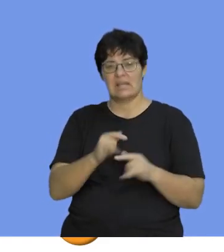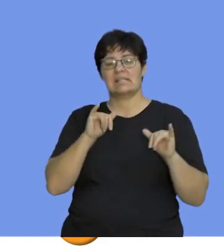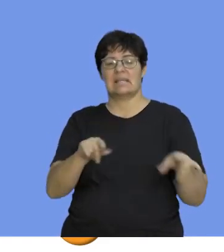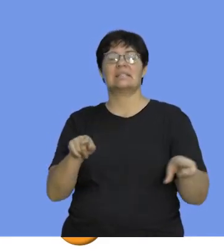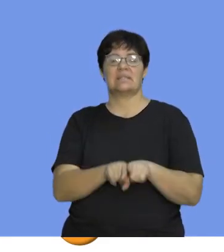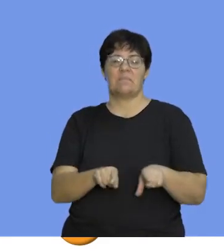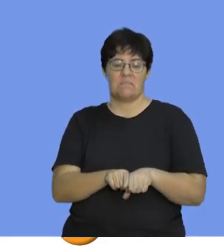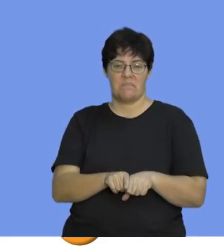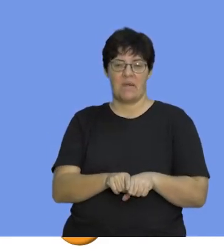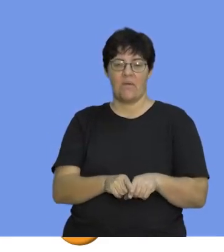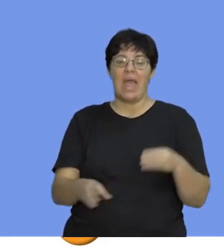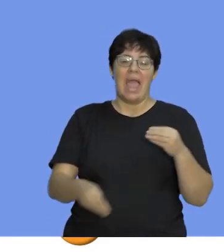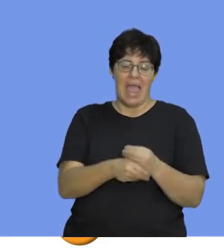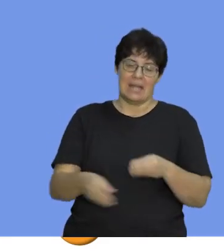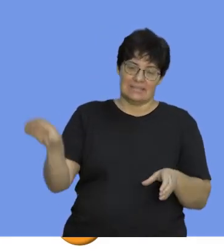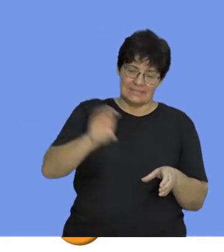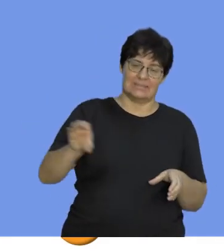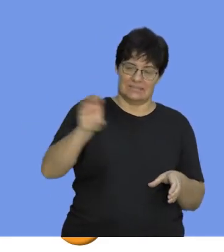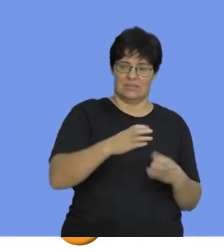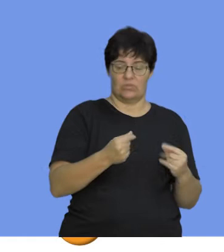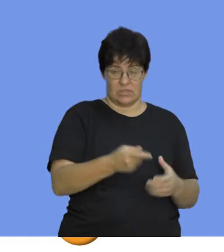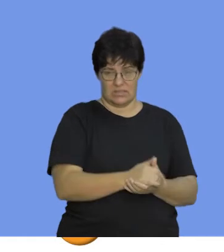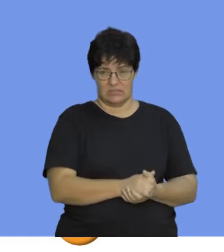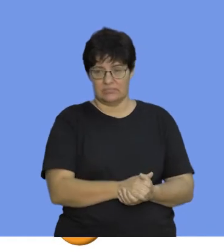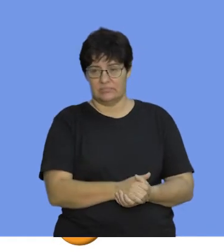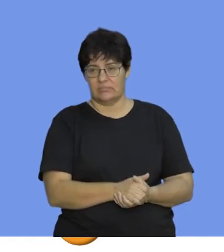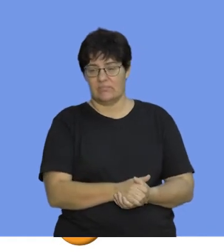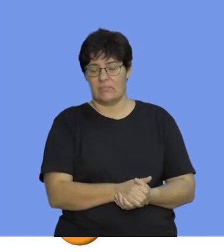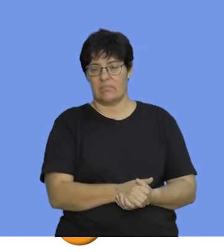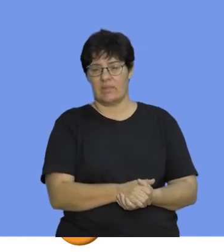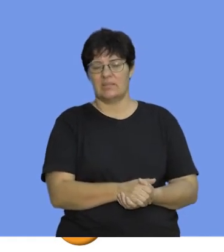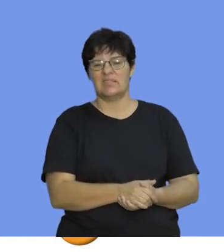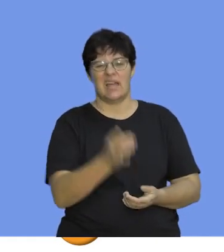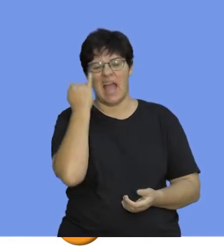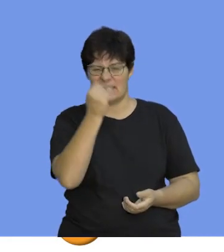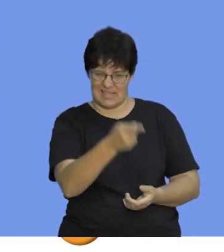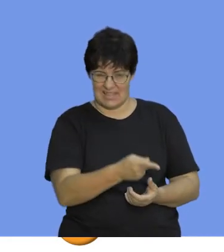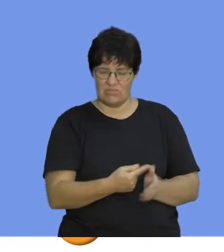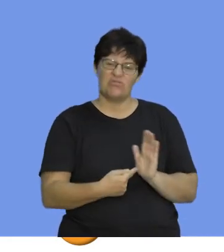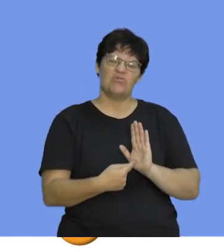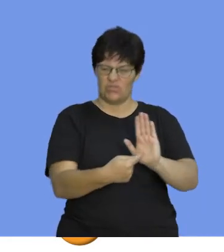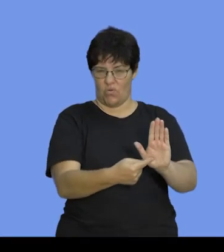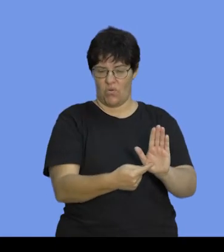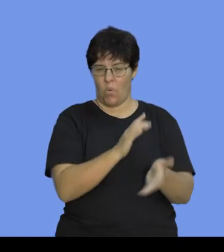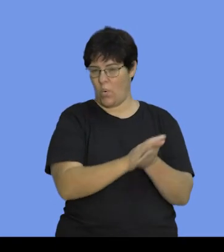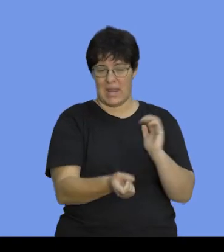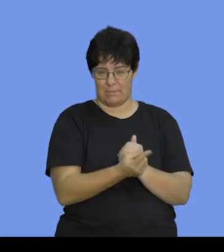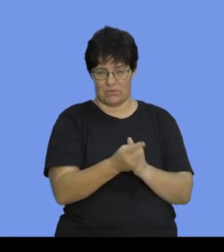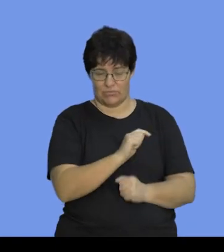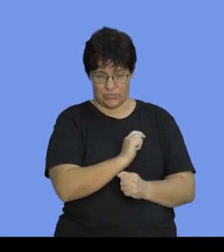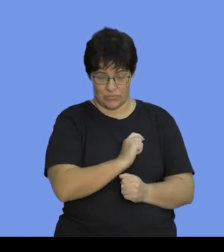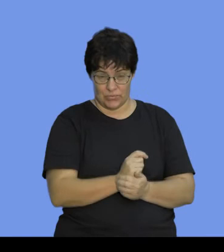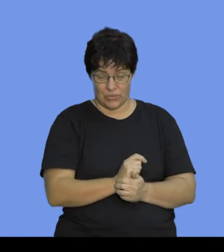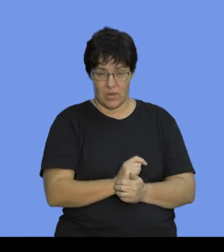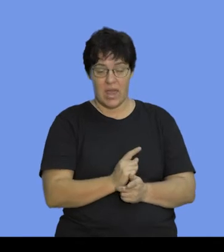the solution stays the same. We're actually adding more particles of the solute, okay? So that's exactly, we're just trying to resemble